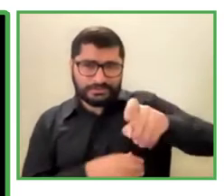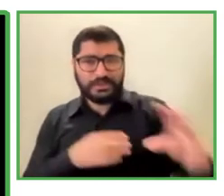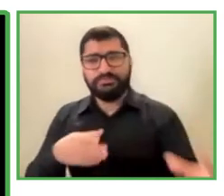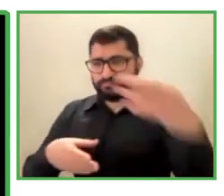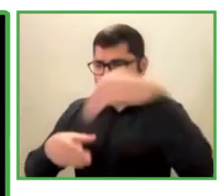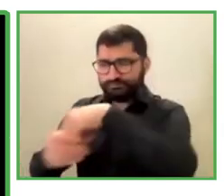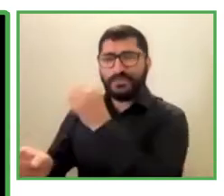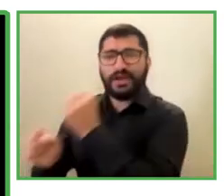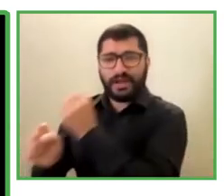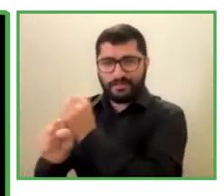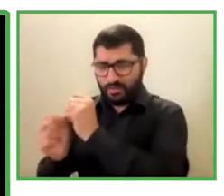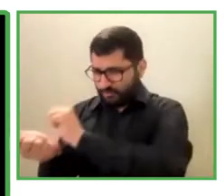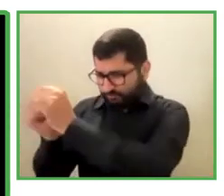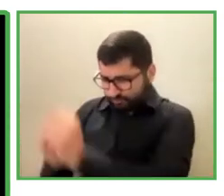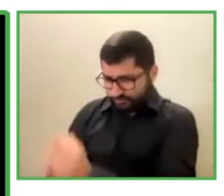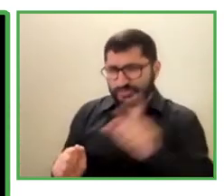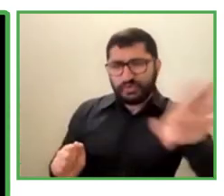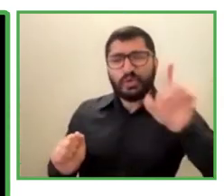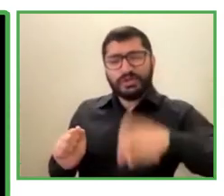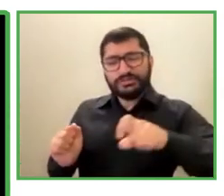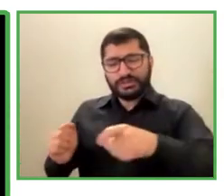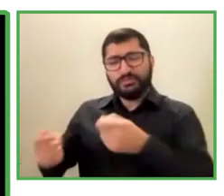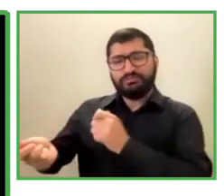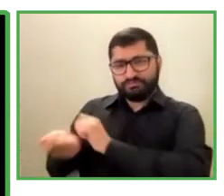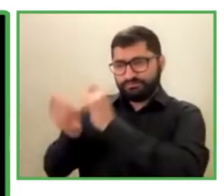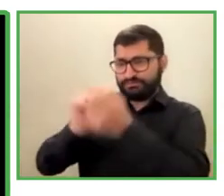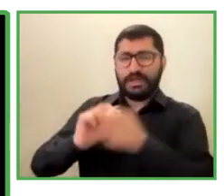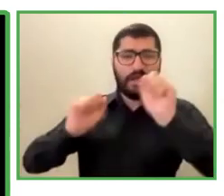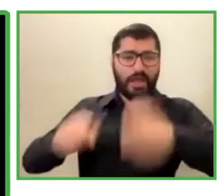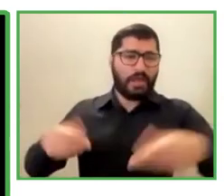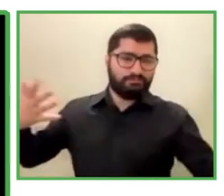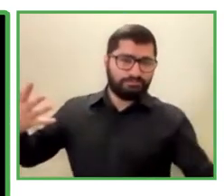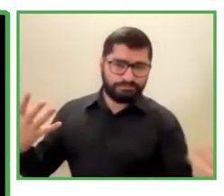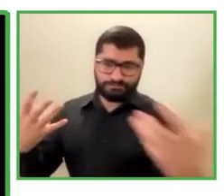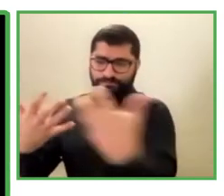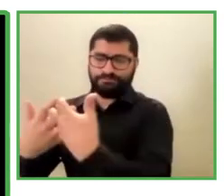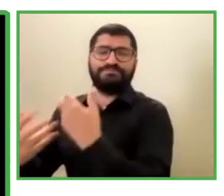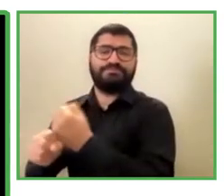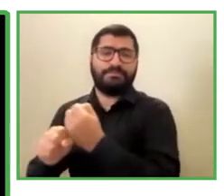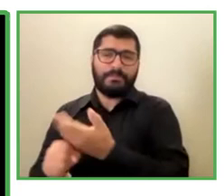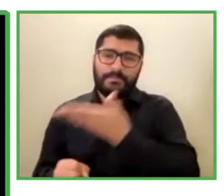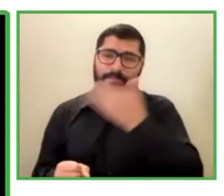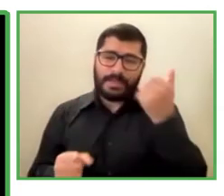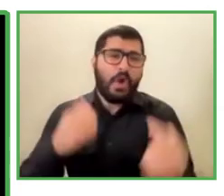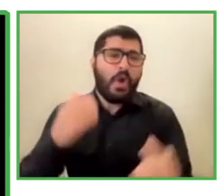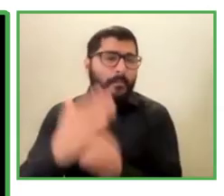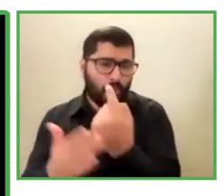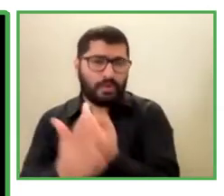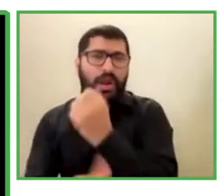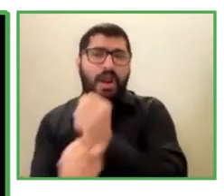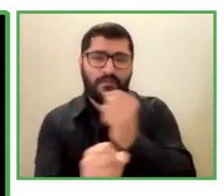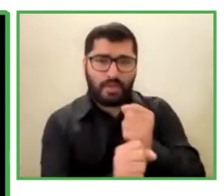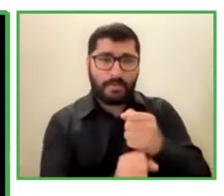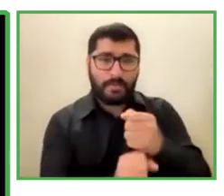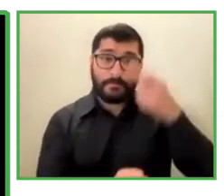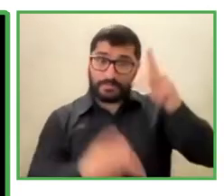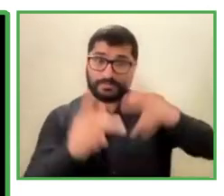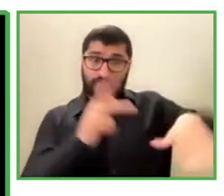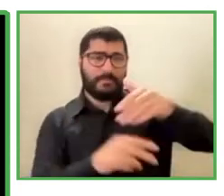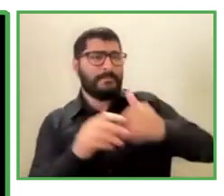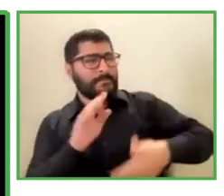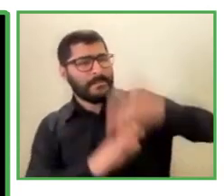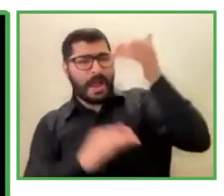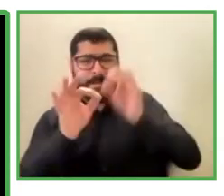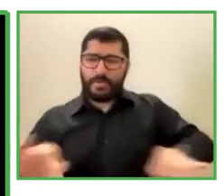adaptation for the work experience. But the most important thing is represented by